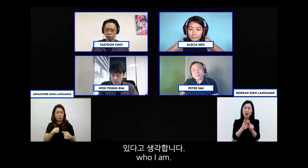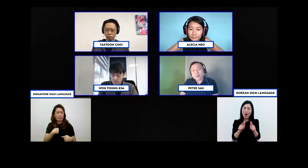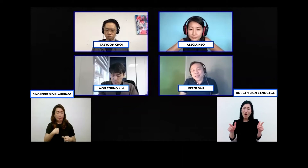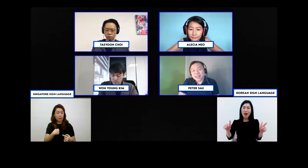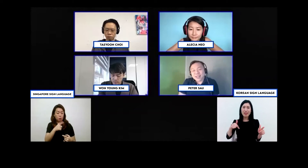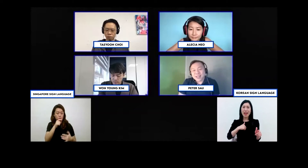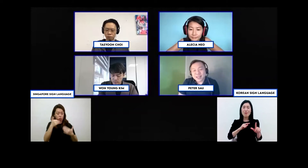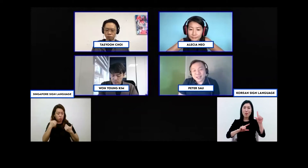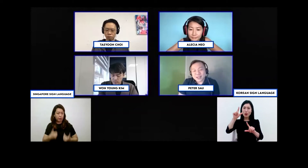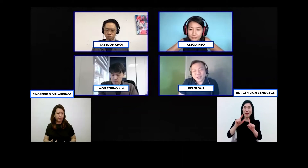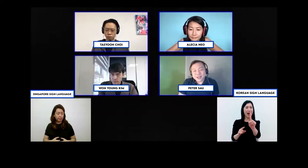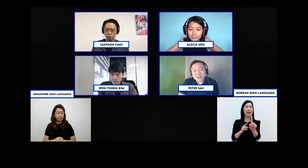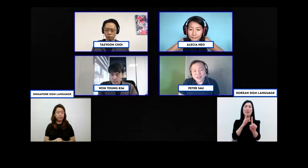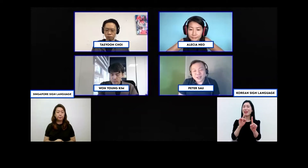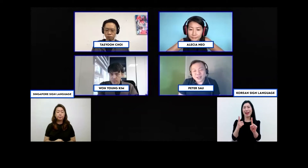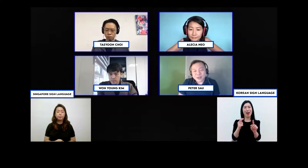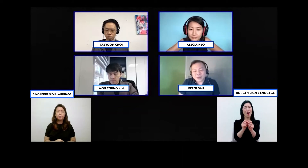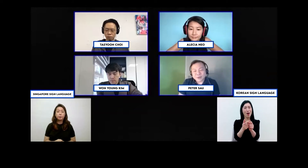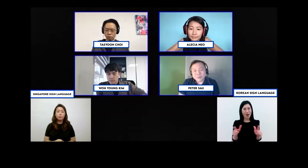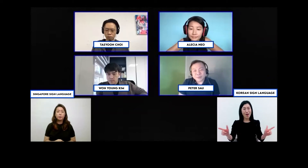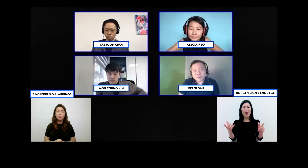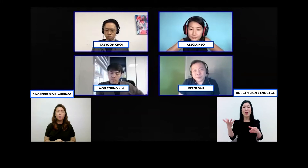am.